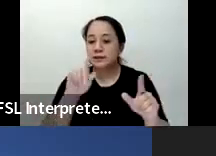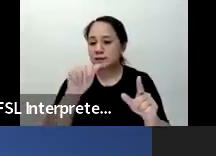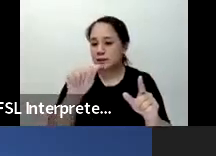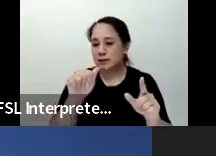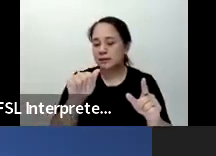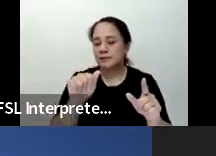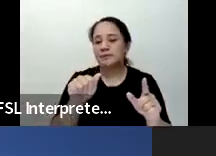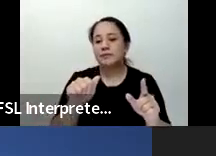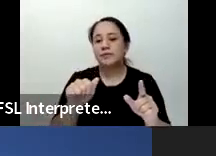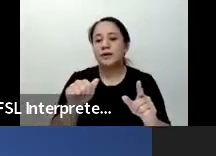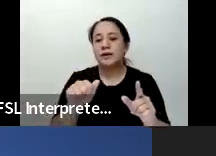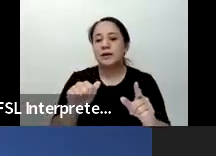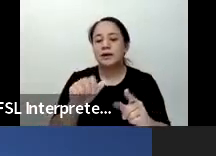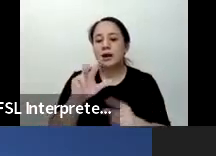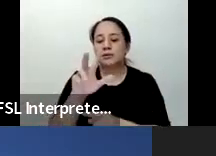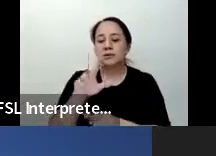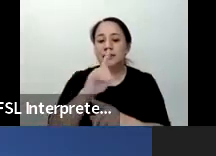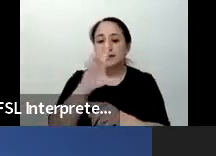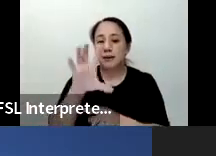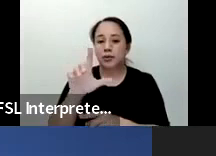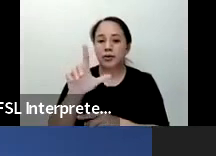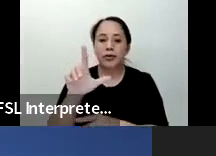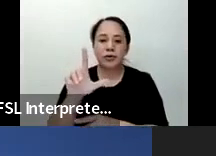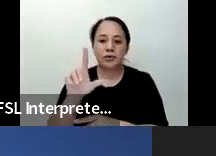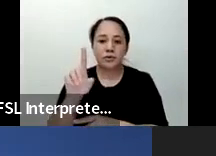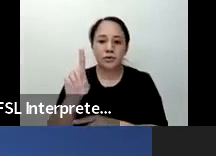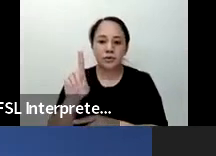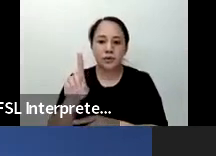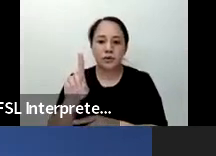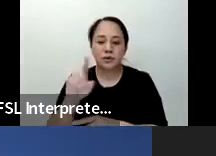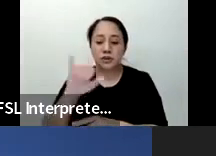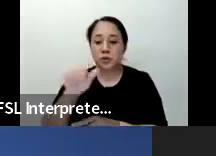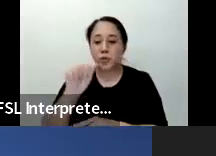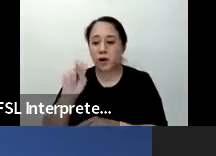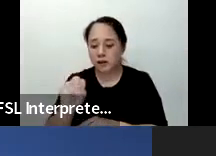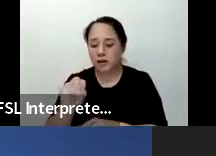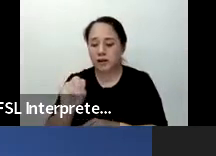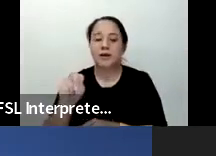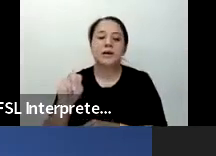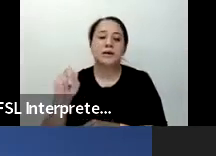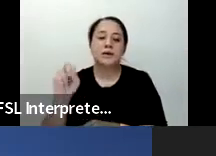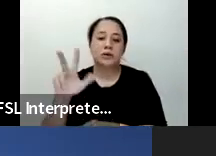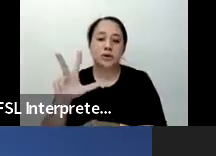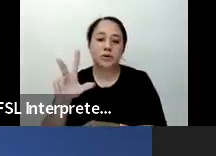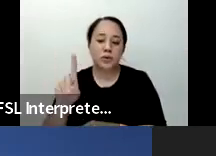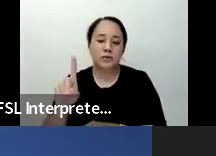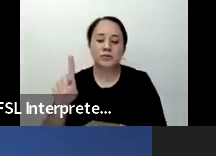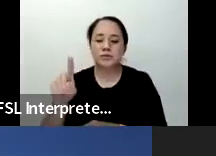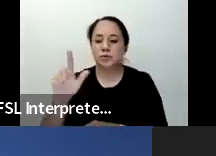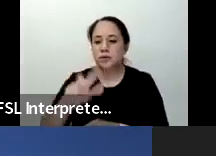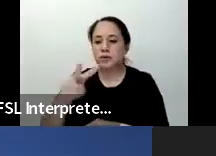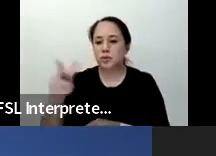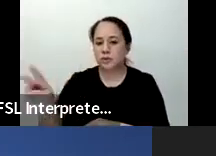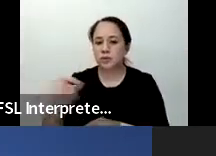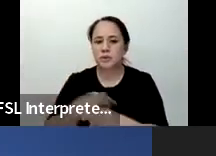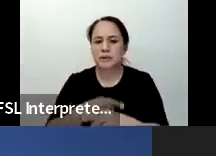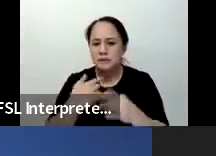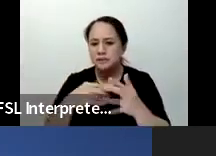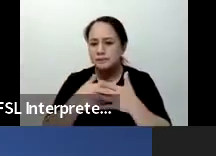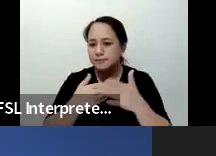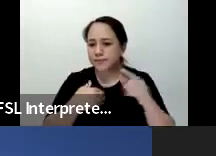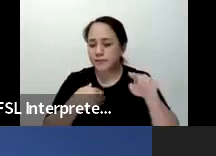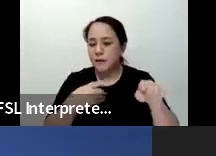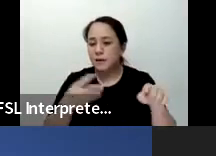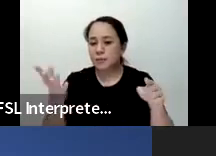of 31st January 2022, and as such is still preliminary. And the gray bars represent